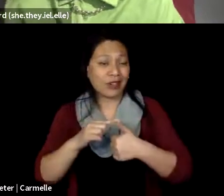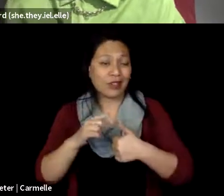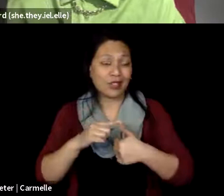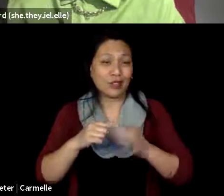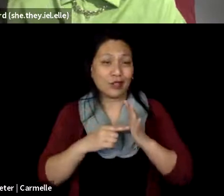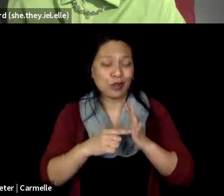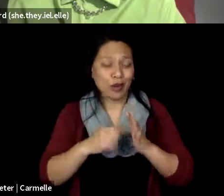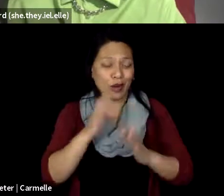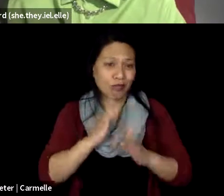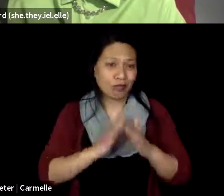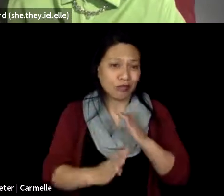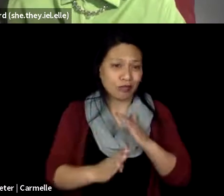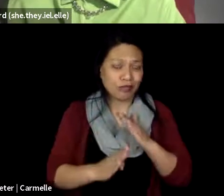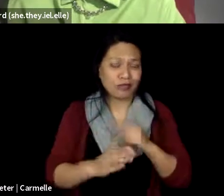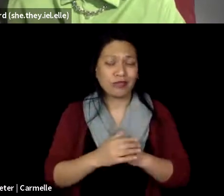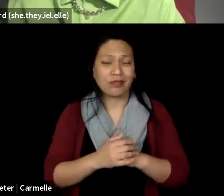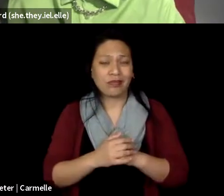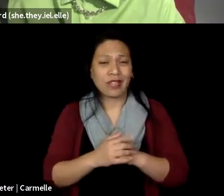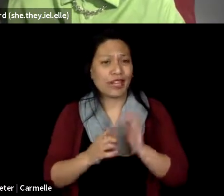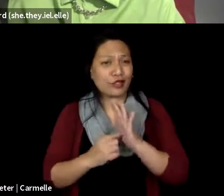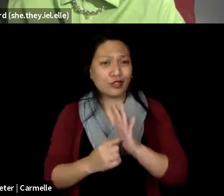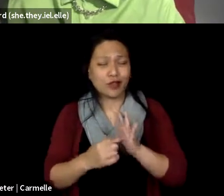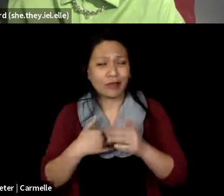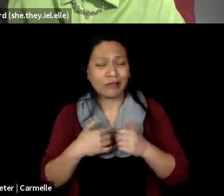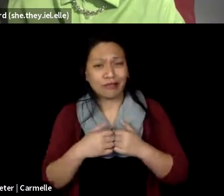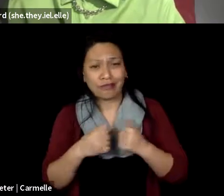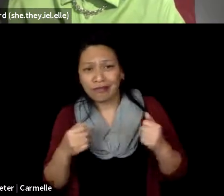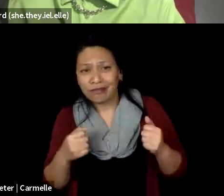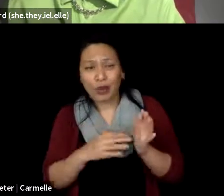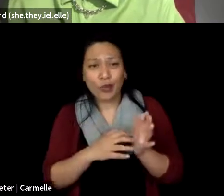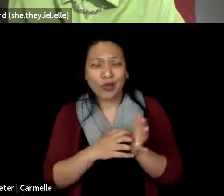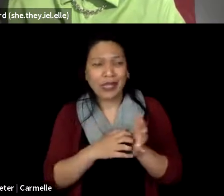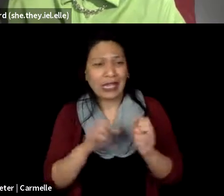vulnerability. Like admitting if you don't know something,